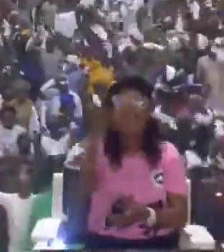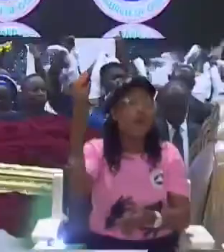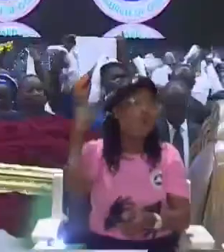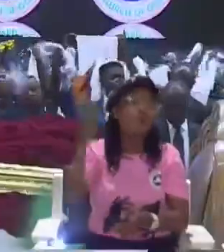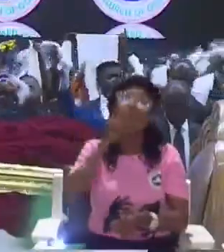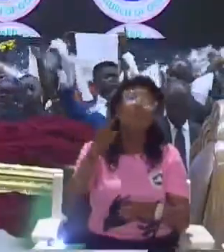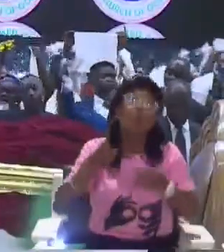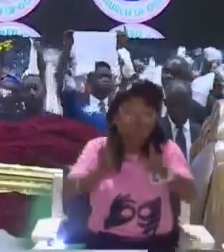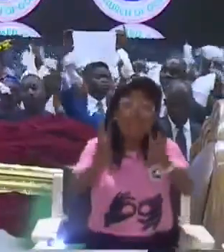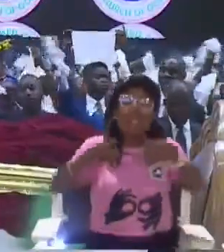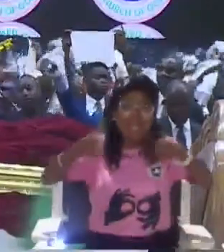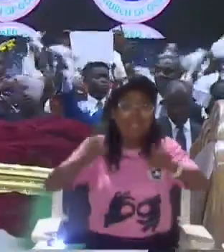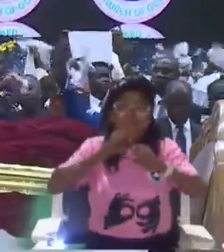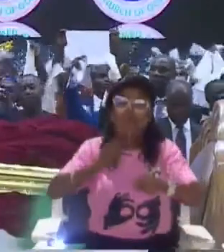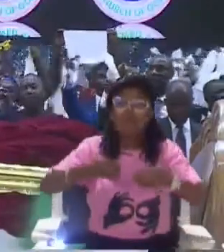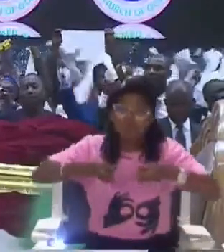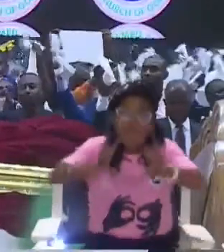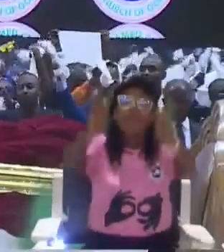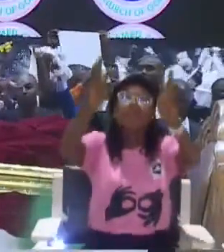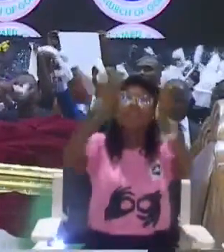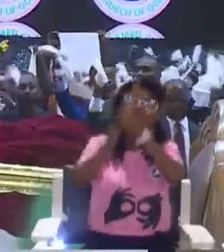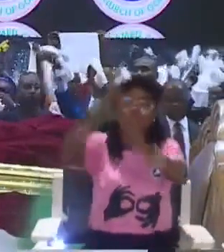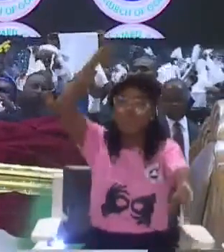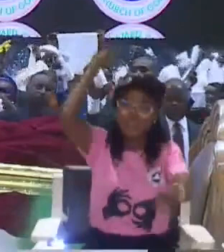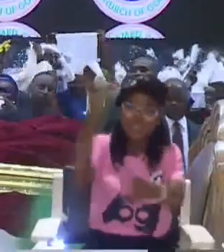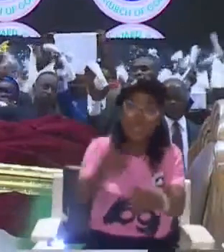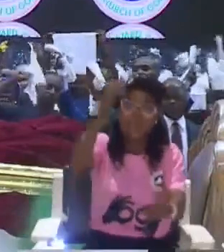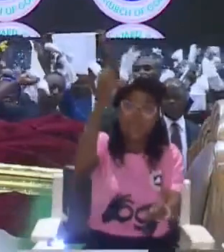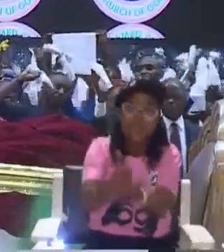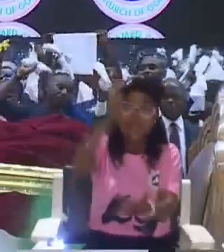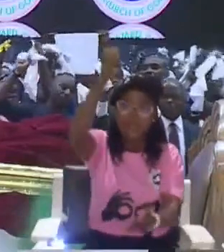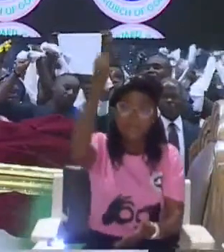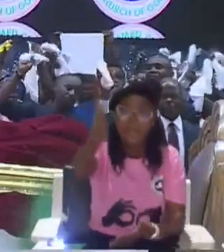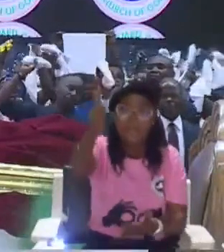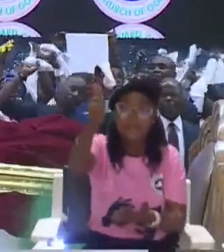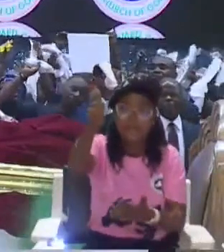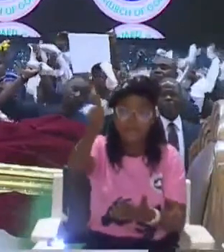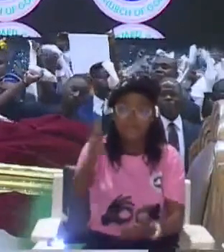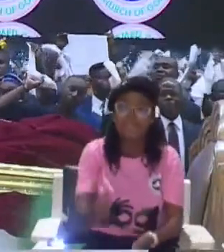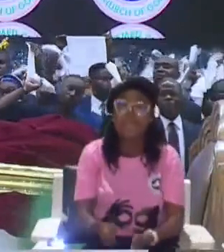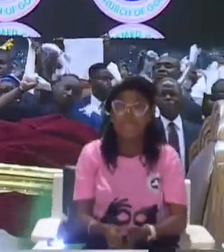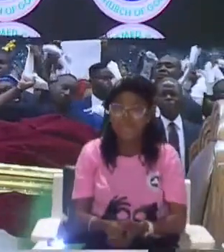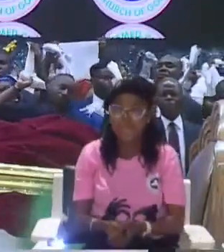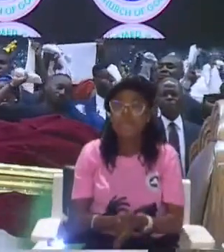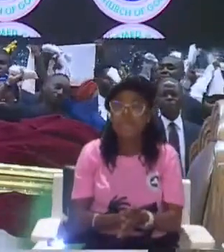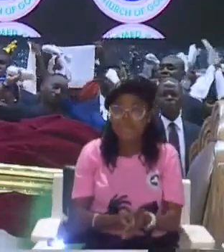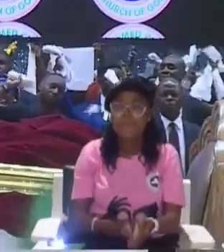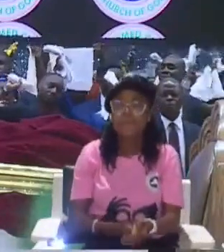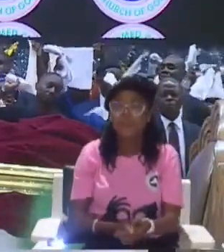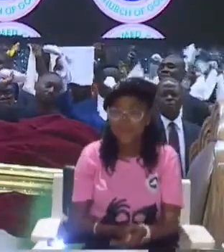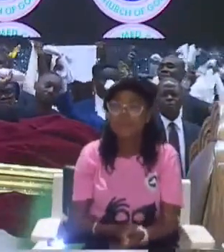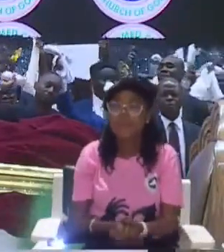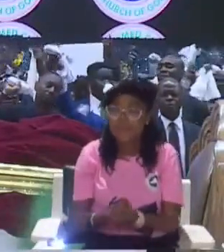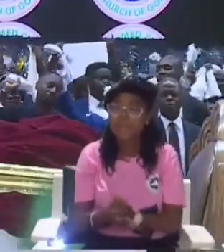be a way. Nibi ti o ti si ona tele je ki ona wa.